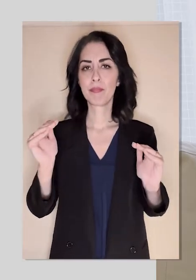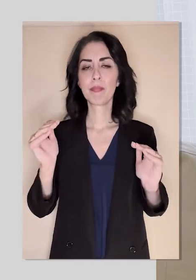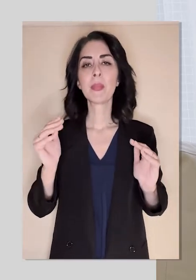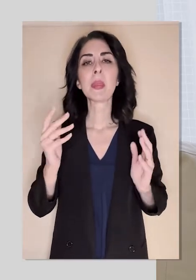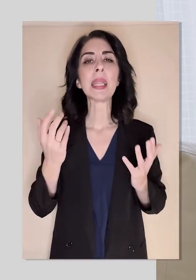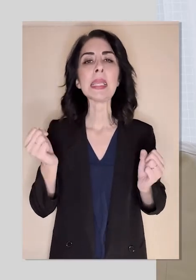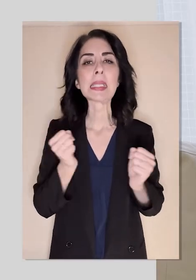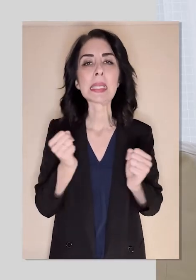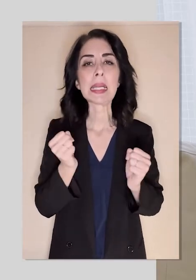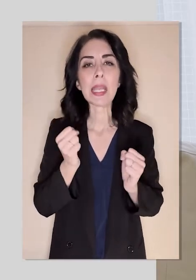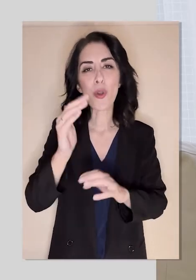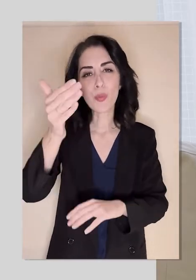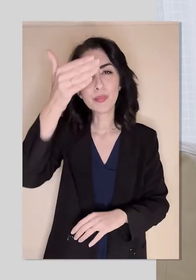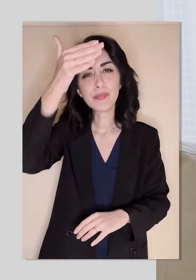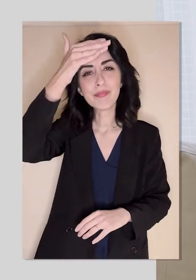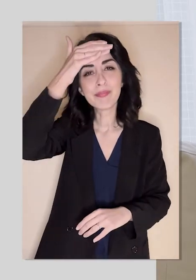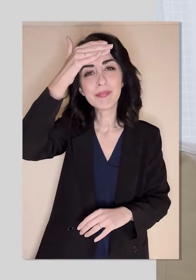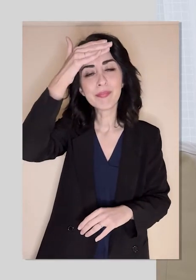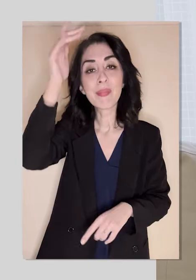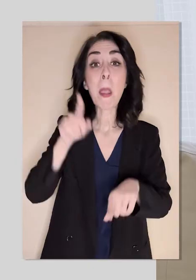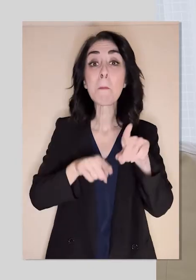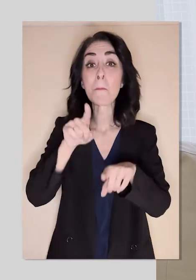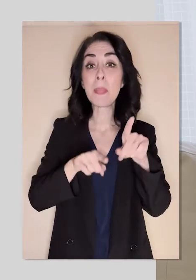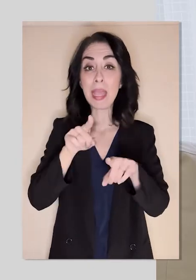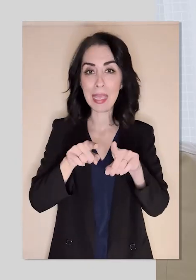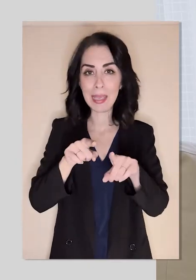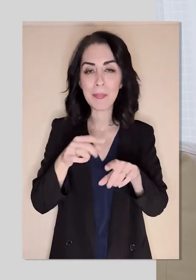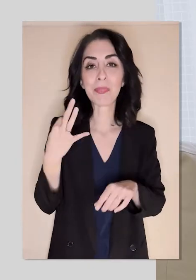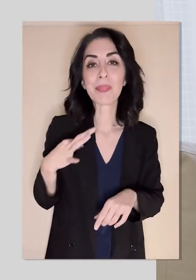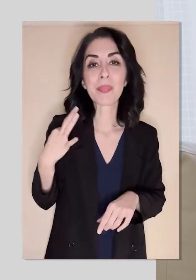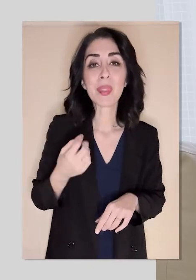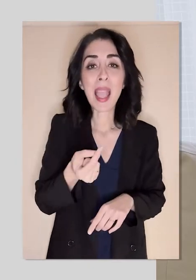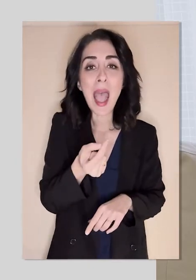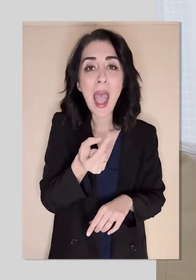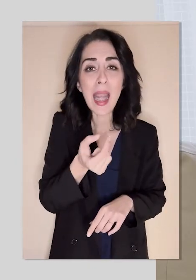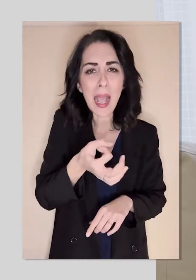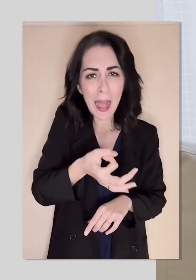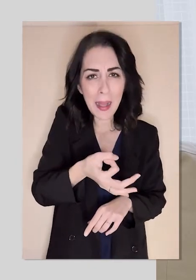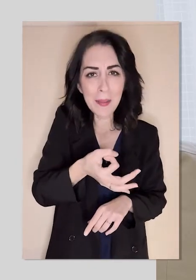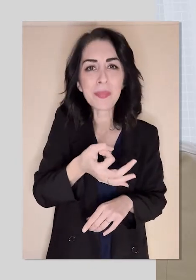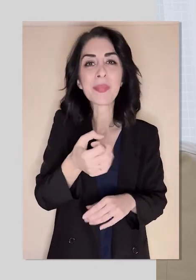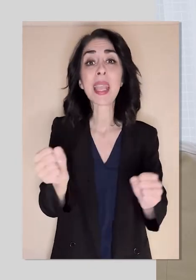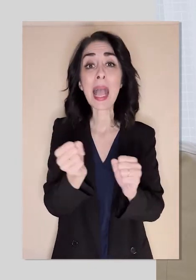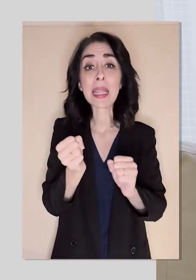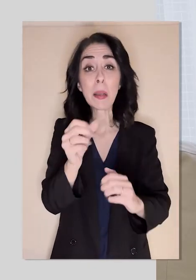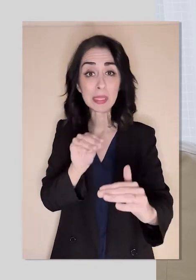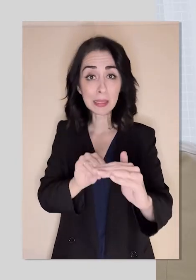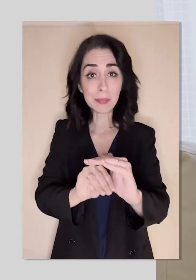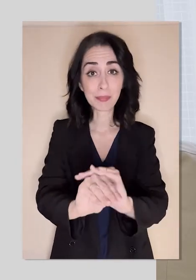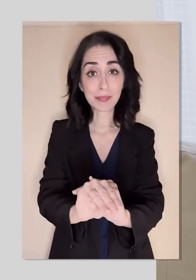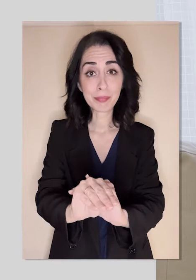on their head someplace. Some people actually put peas in the